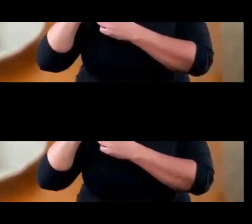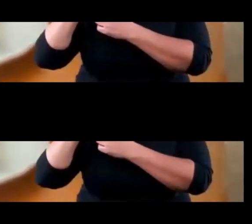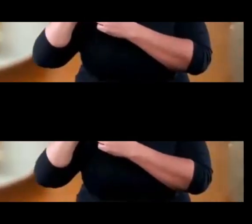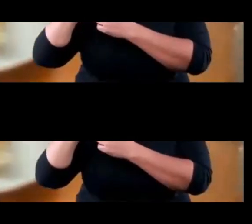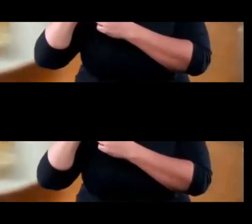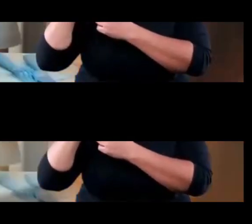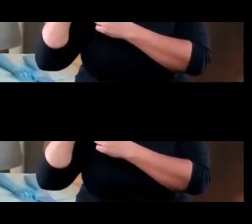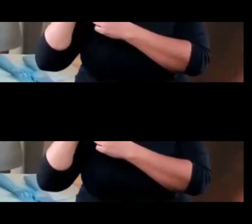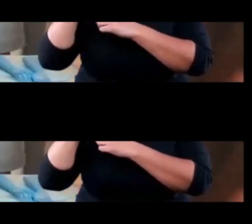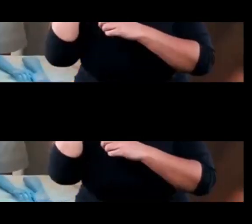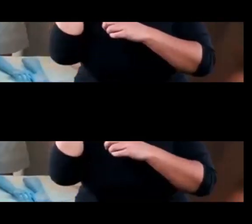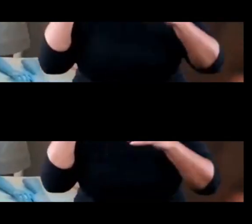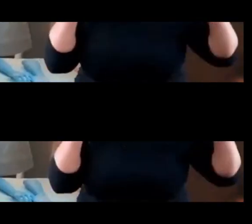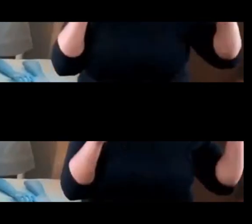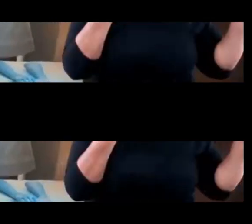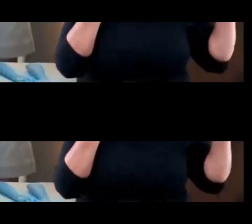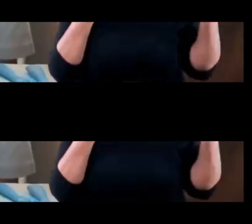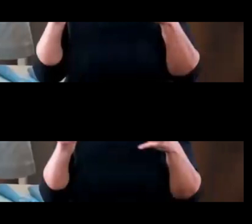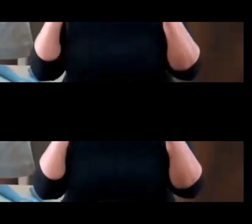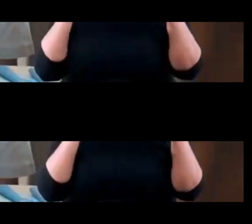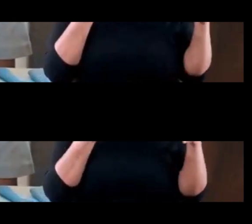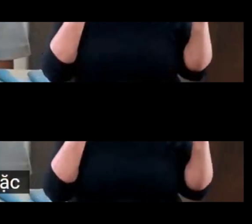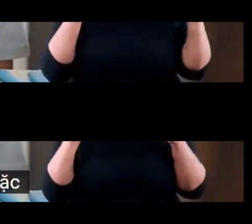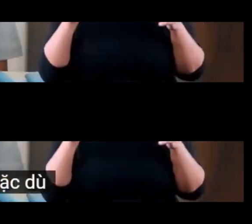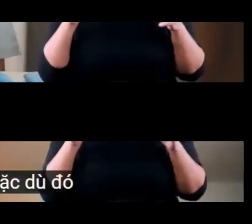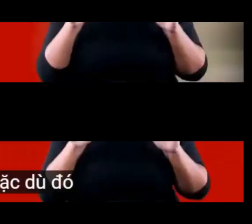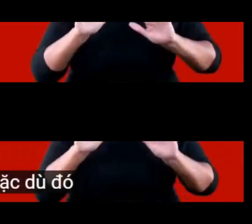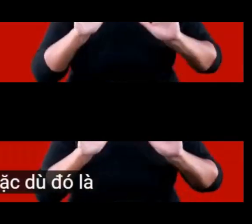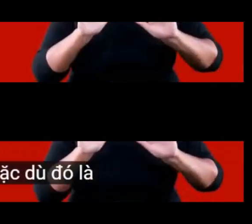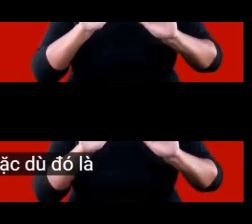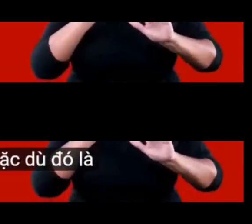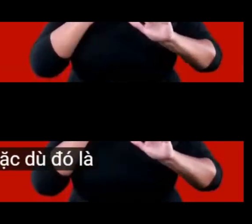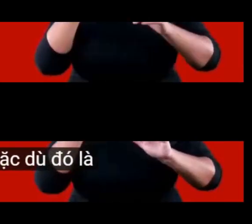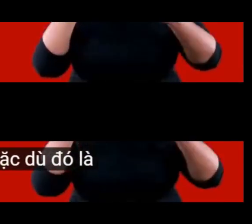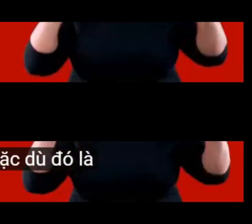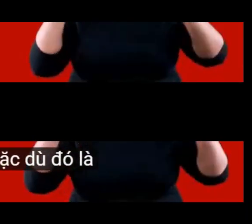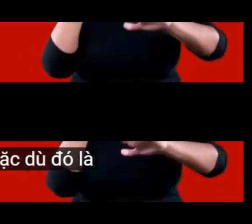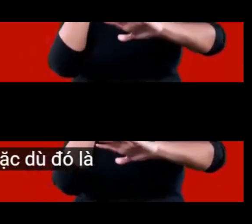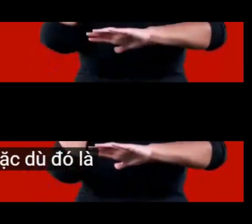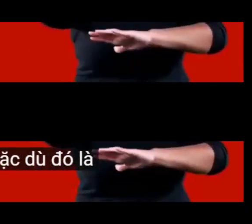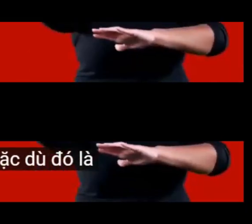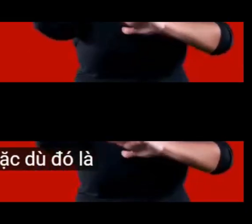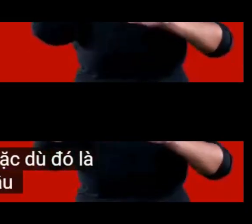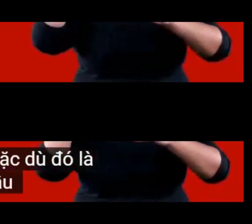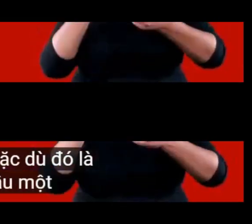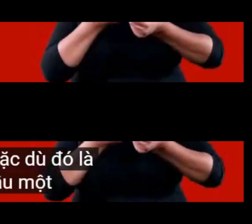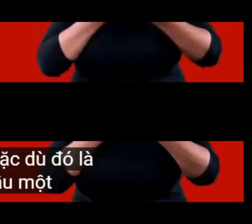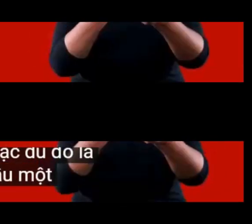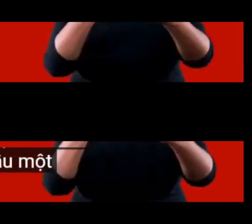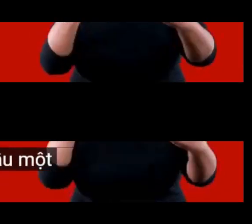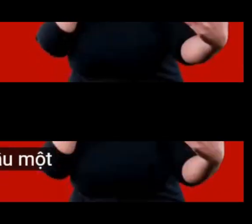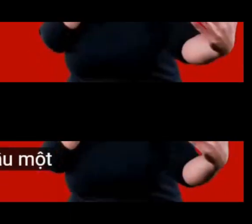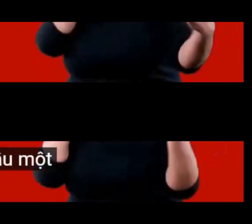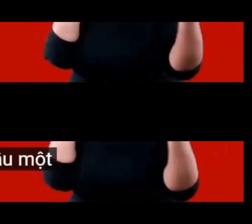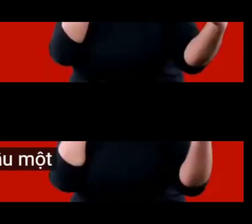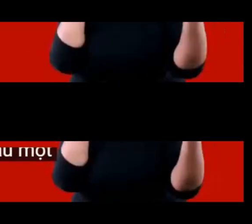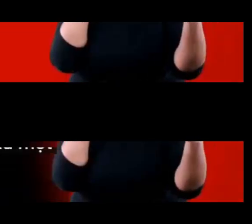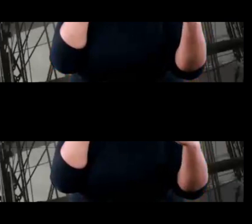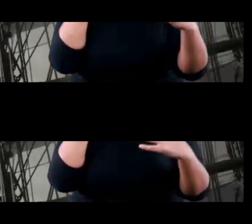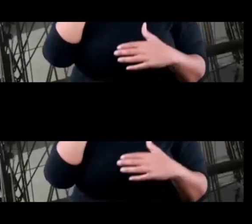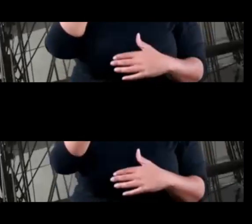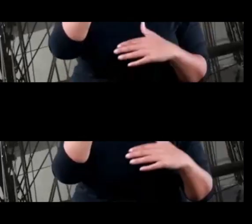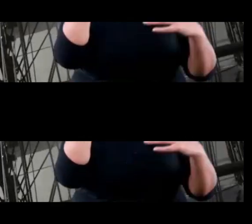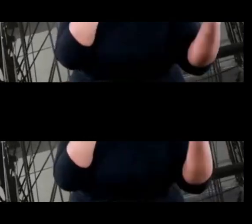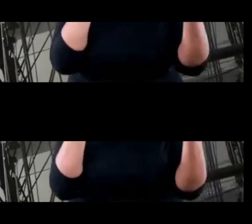Party. This event was not a party, though. It was a major protest that ended up starting a war.